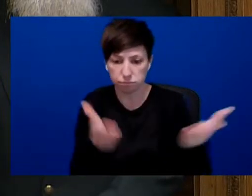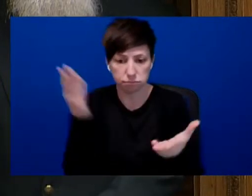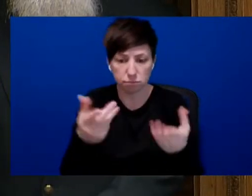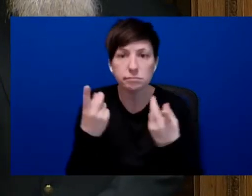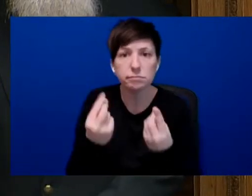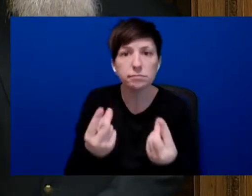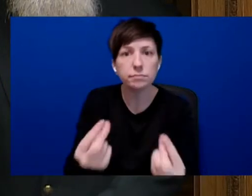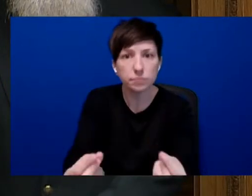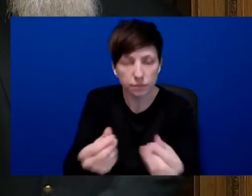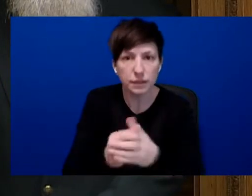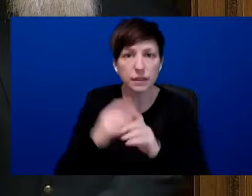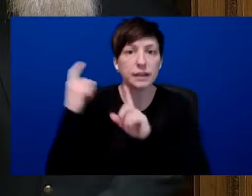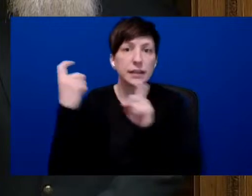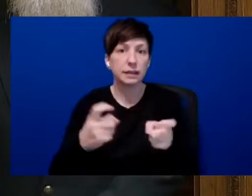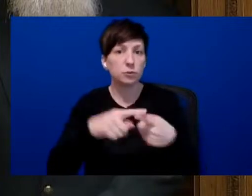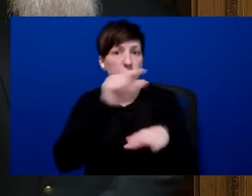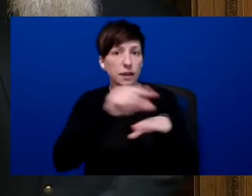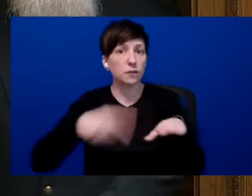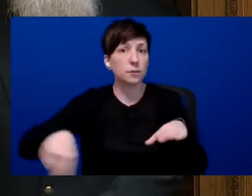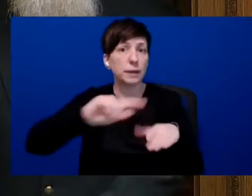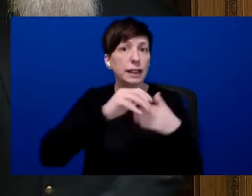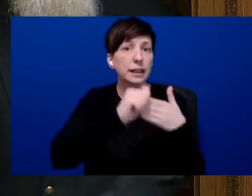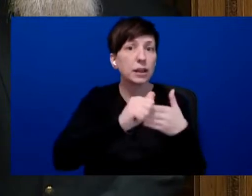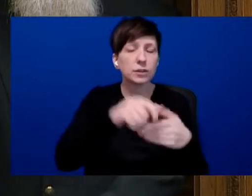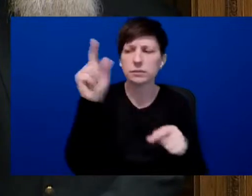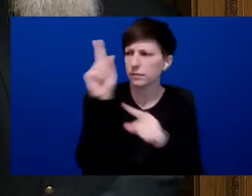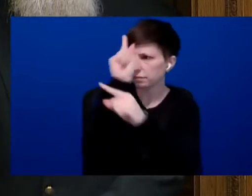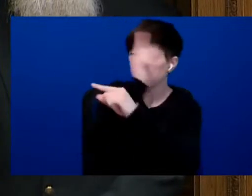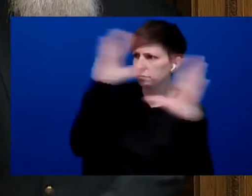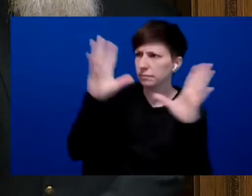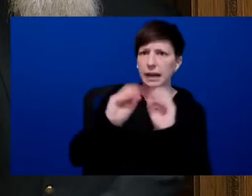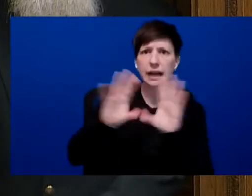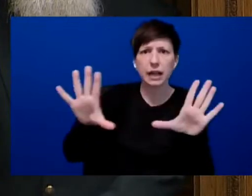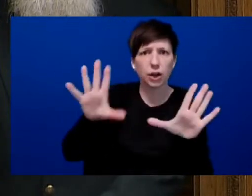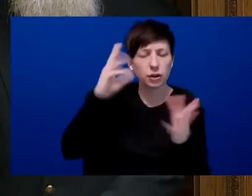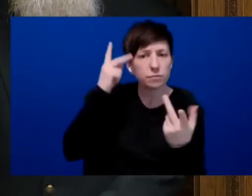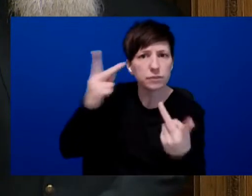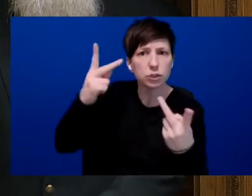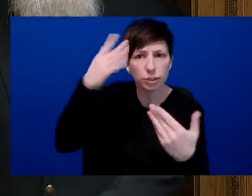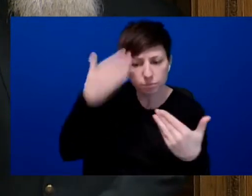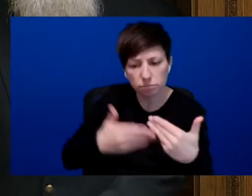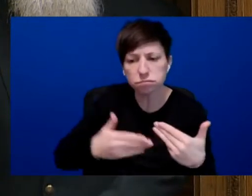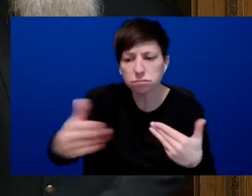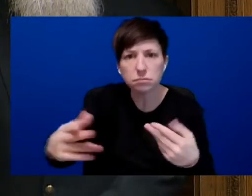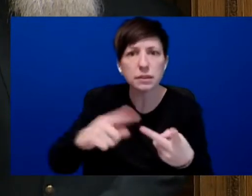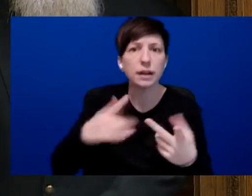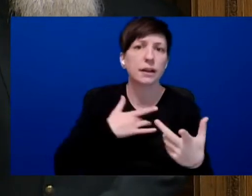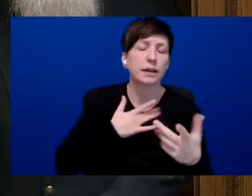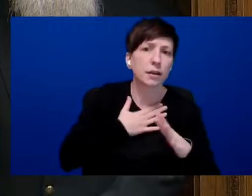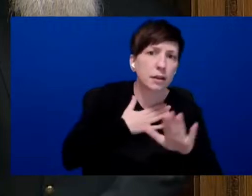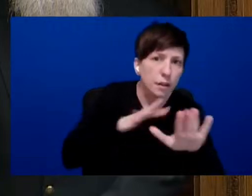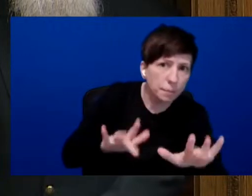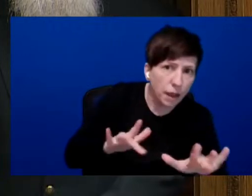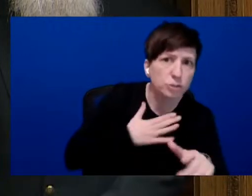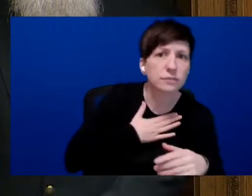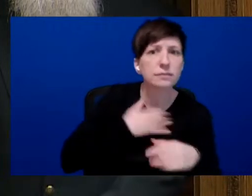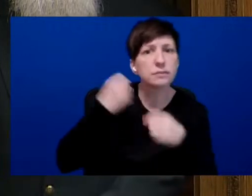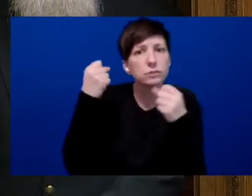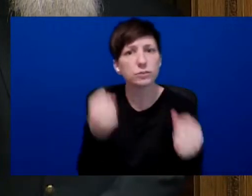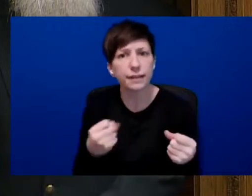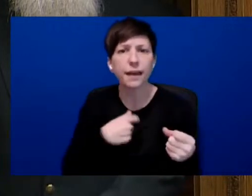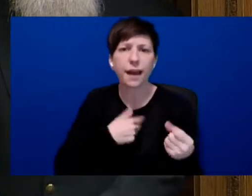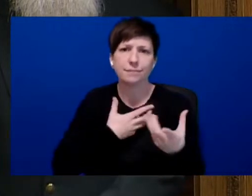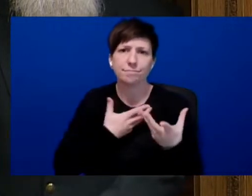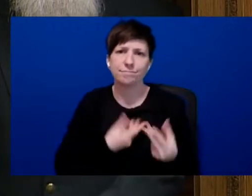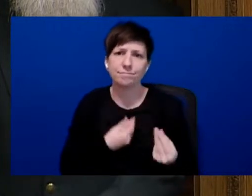our government's leaders clarity of vision, compassion, strength, and tenderness. May